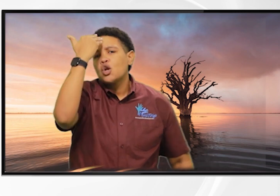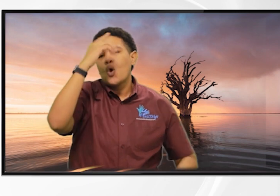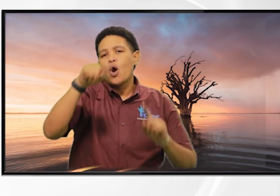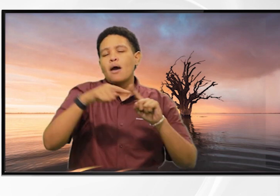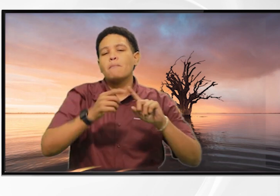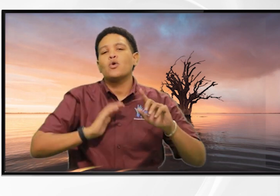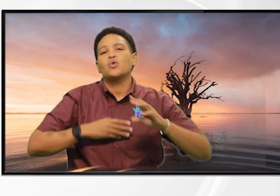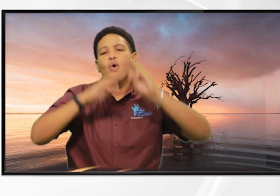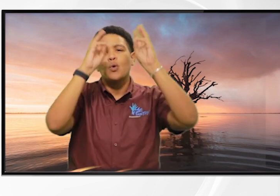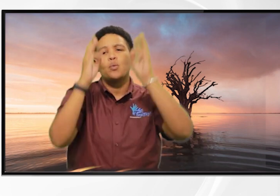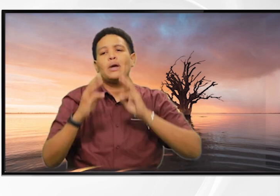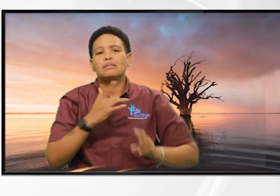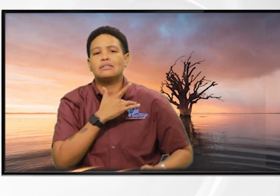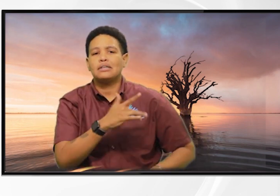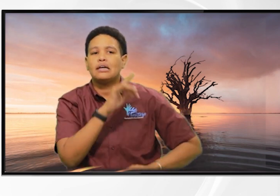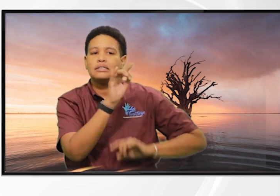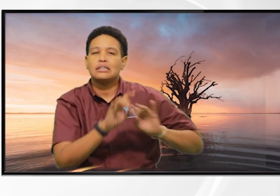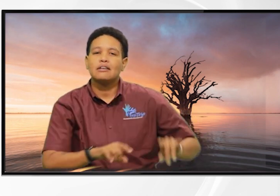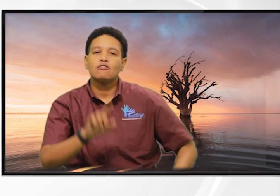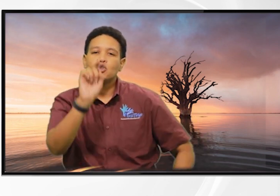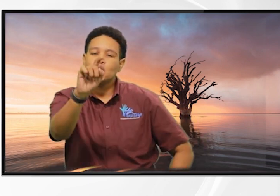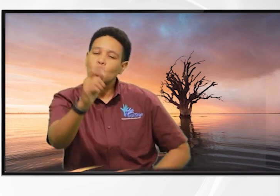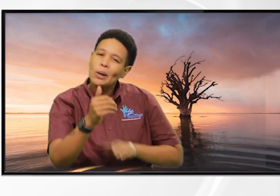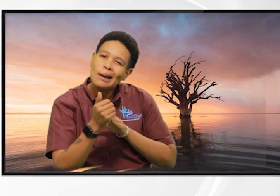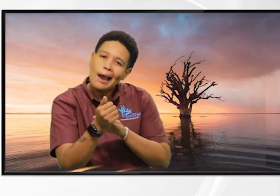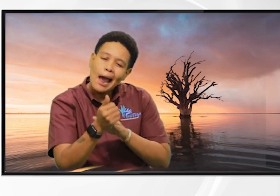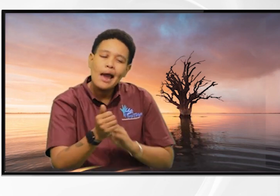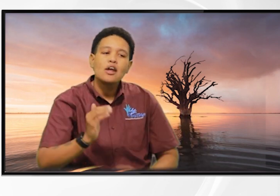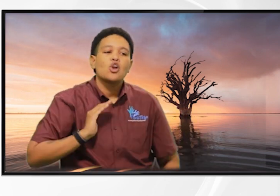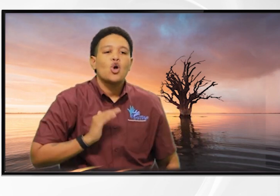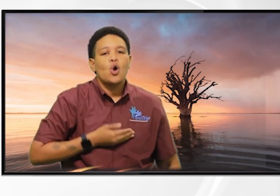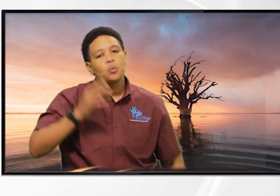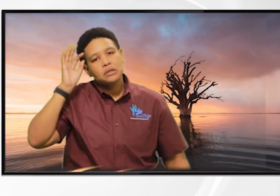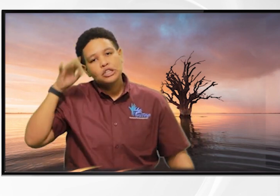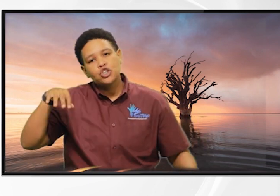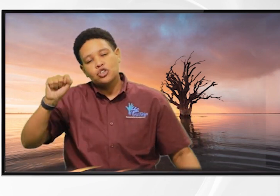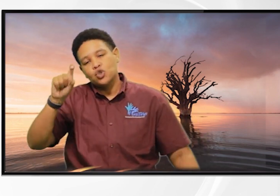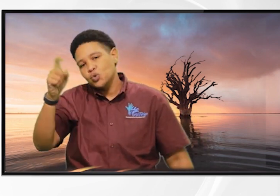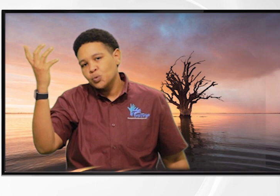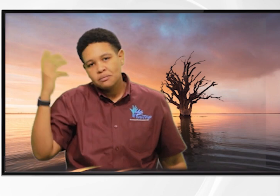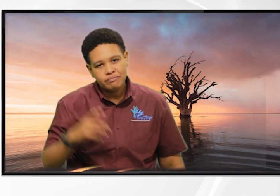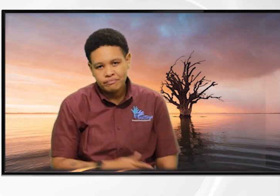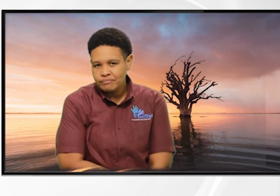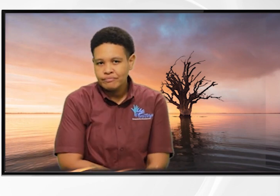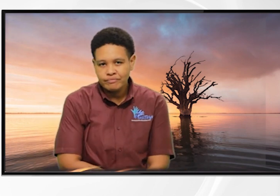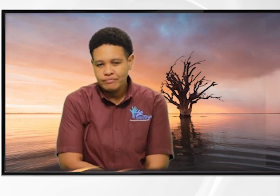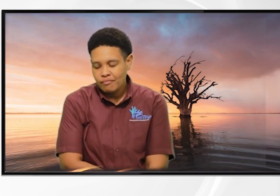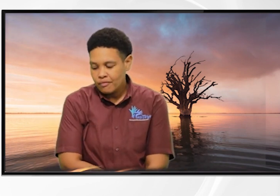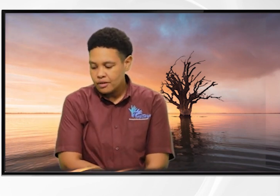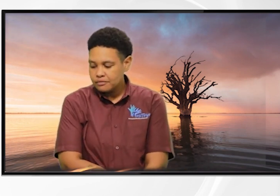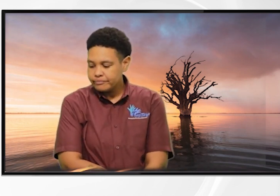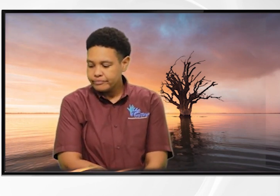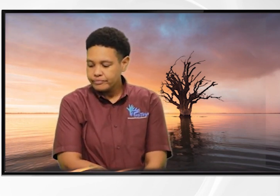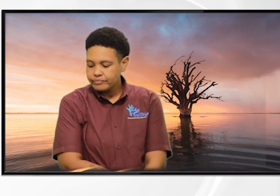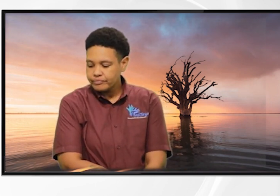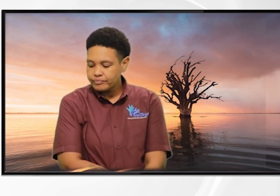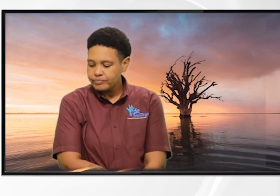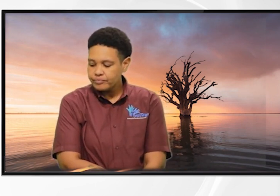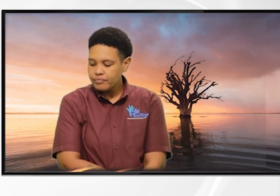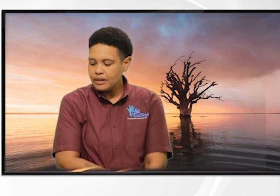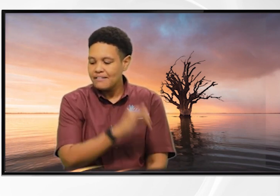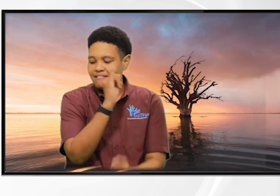our climate sensitivity should guide our decision making. The final step